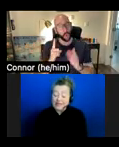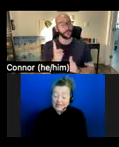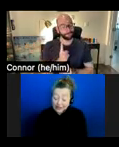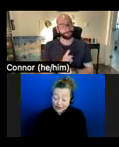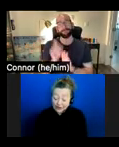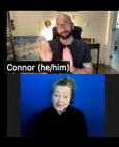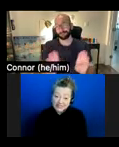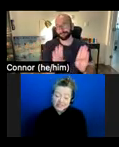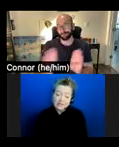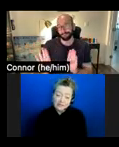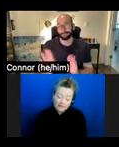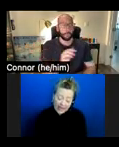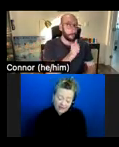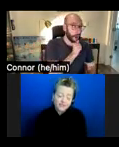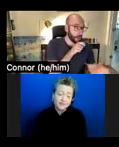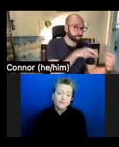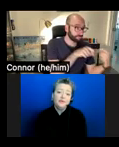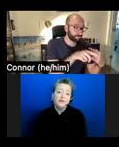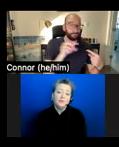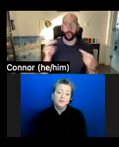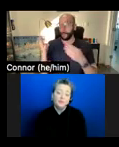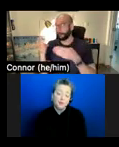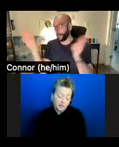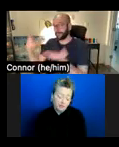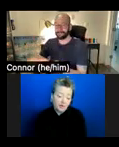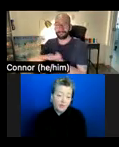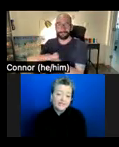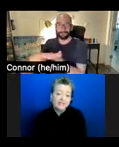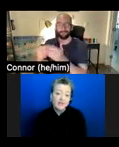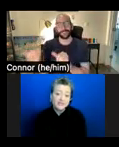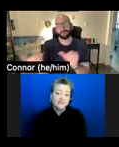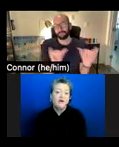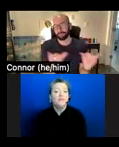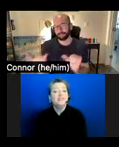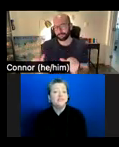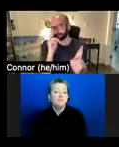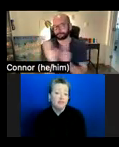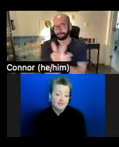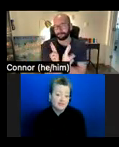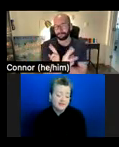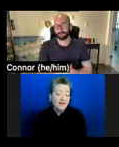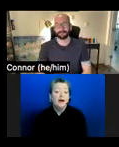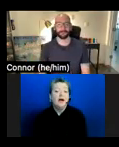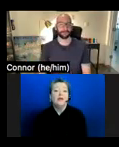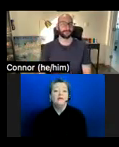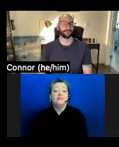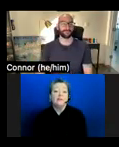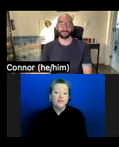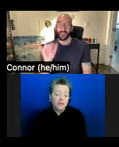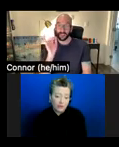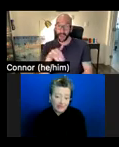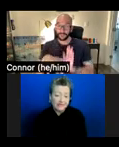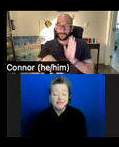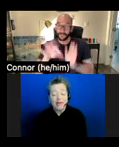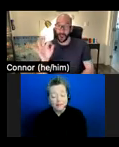To be clear, you would still have to it would be requested that you still follow the same policies around